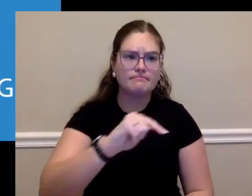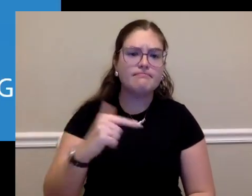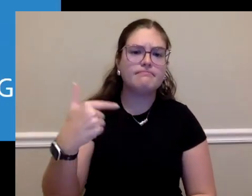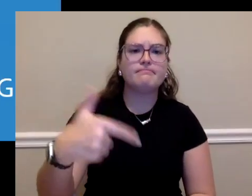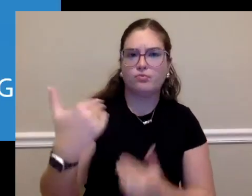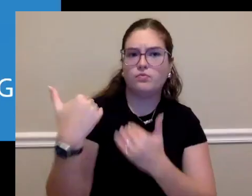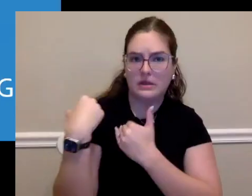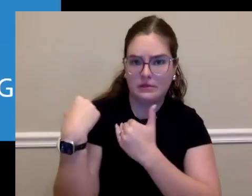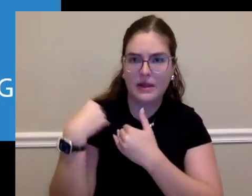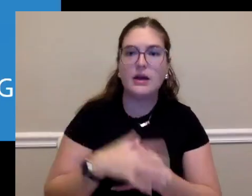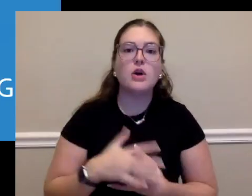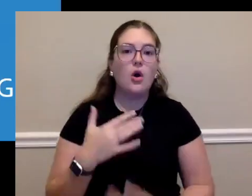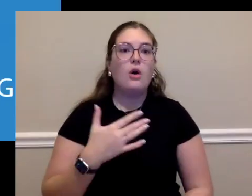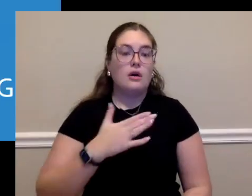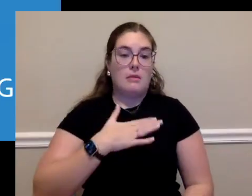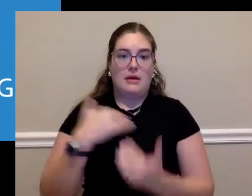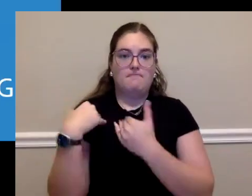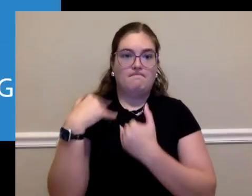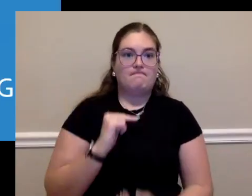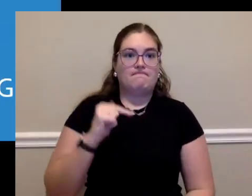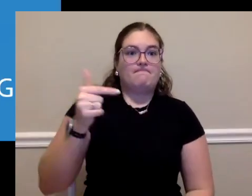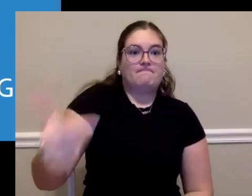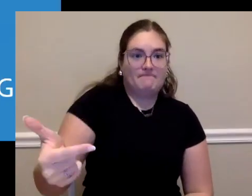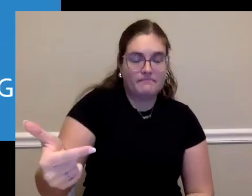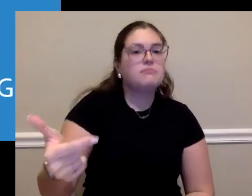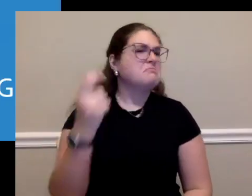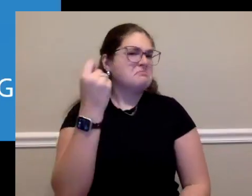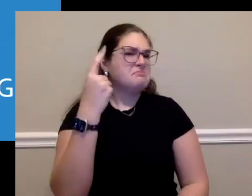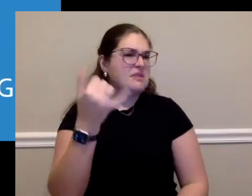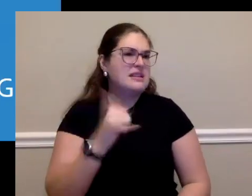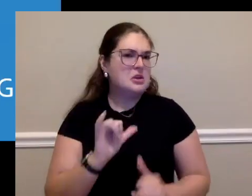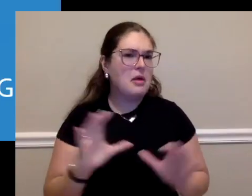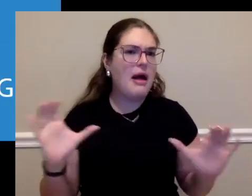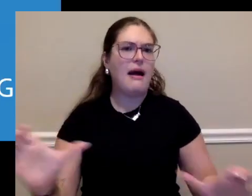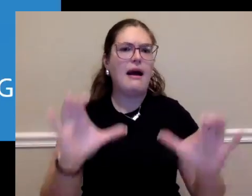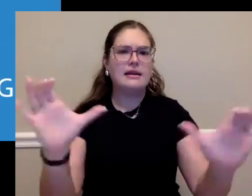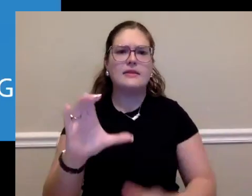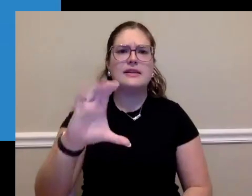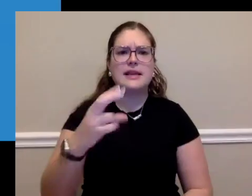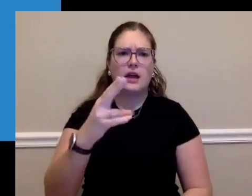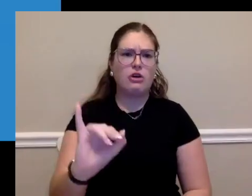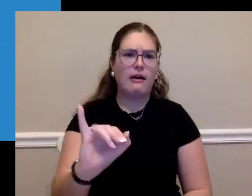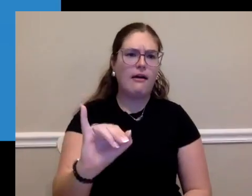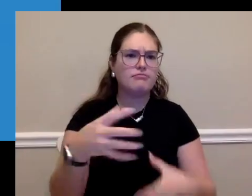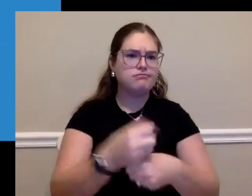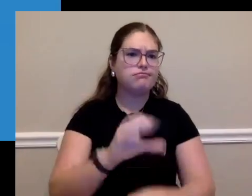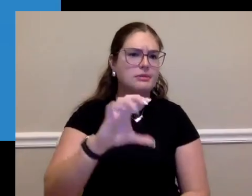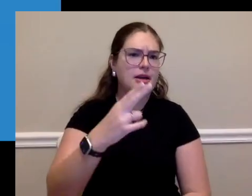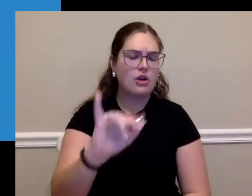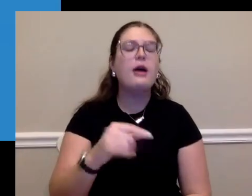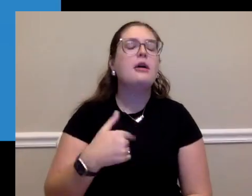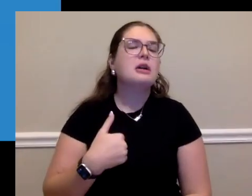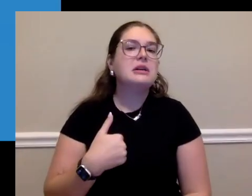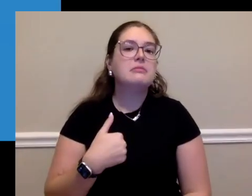responsibility. So I am no longer on the commission, but I still am actively involved with CCHI, and help them with